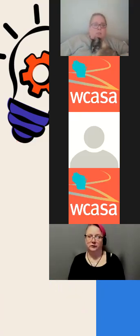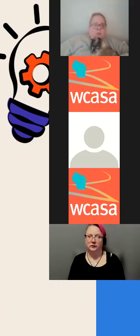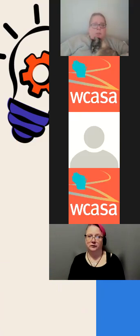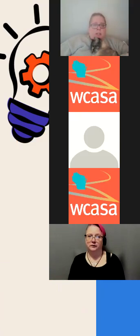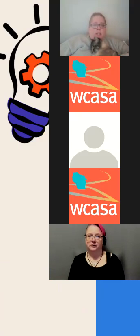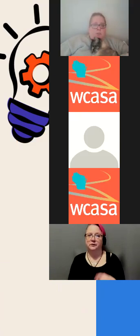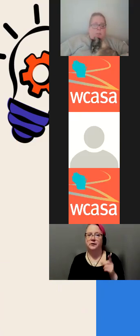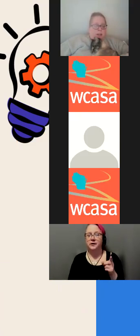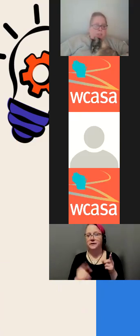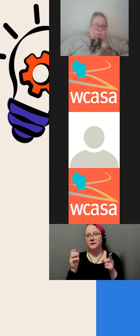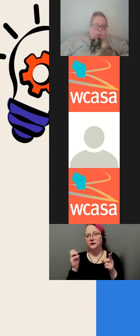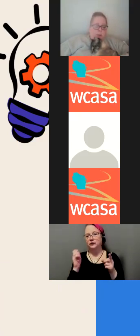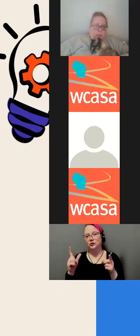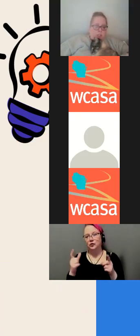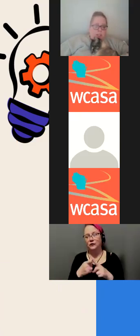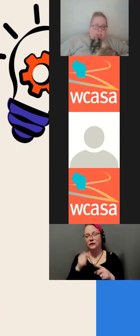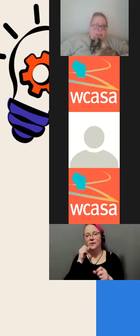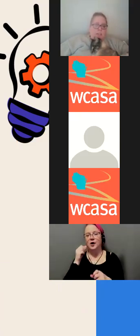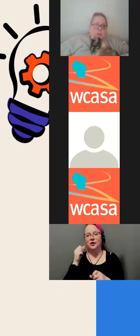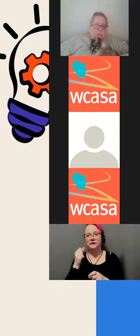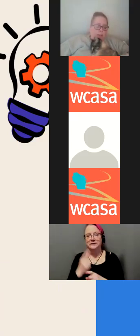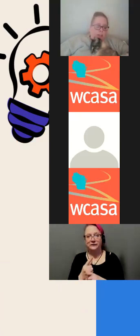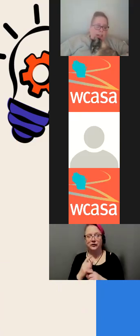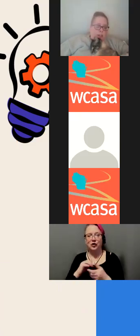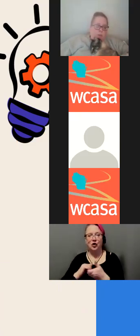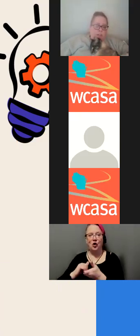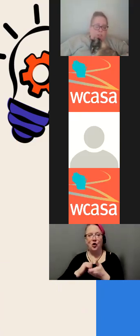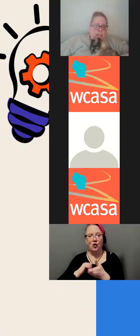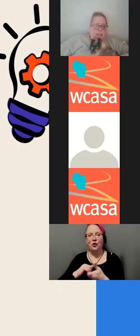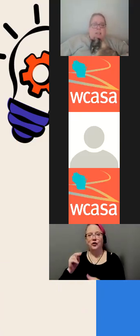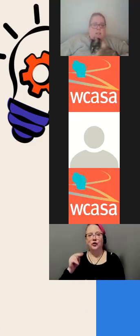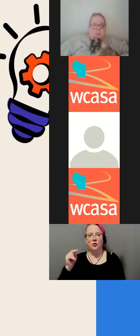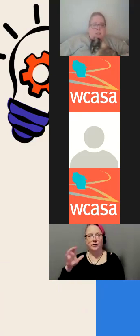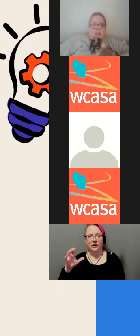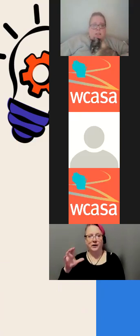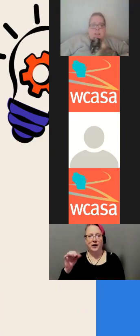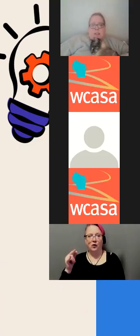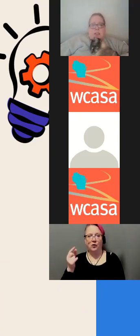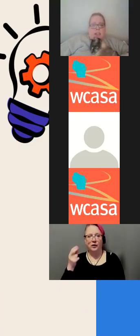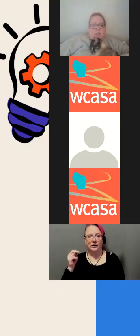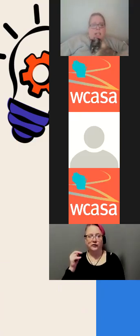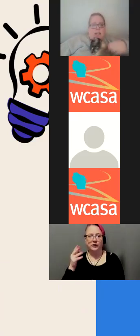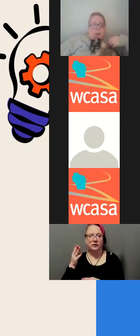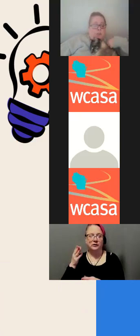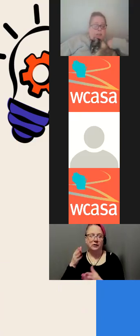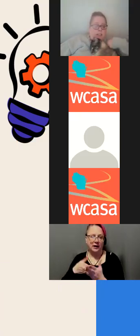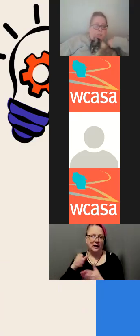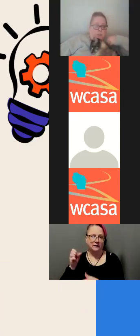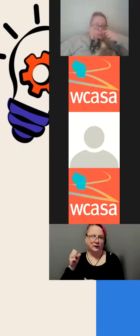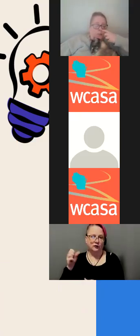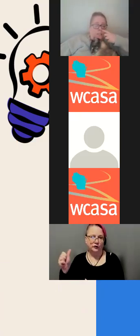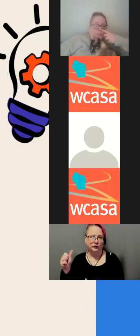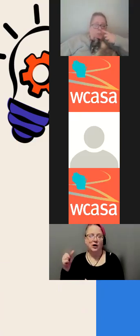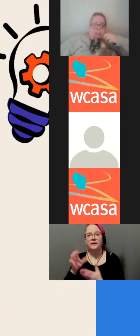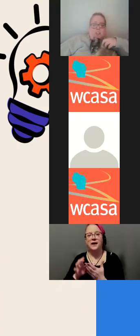And this tool is from our sister coalition, the North Carolina Coalition Against Sexual Assault. They created a curriculum